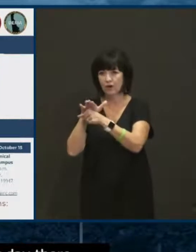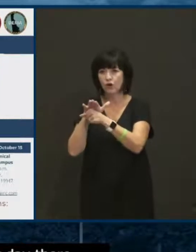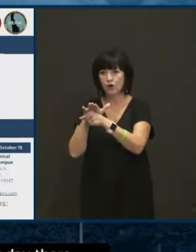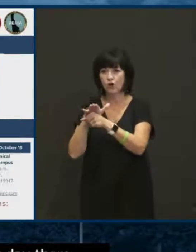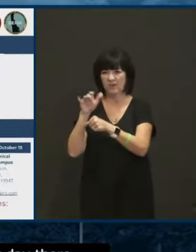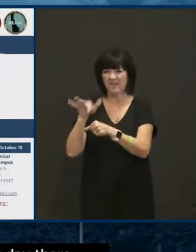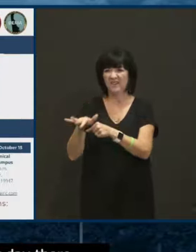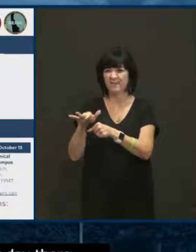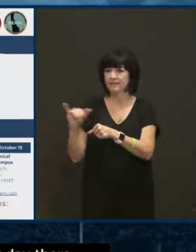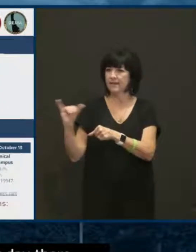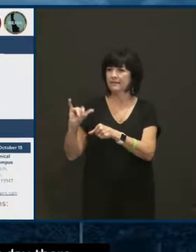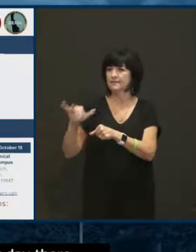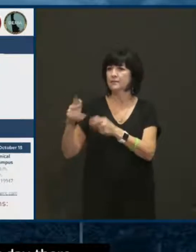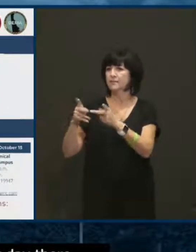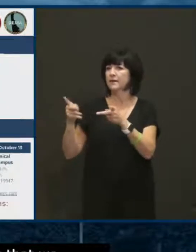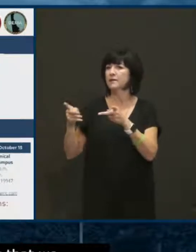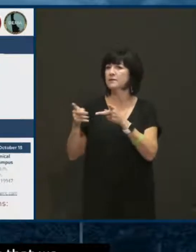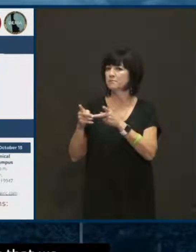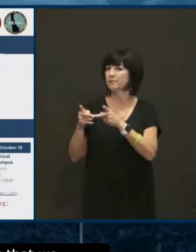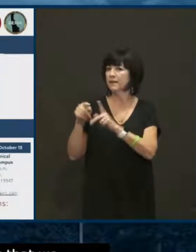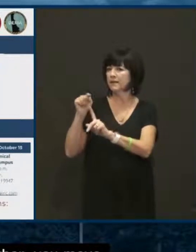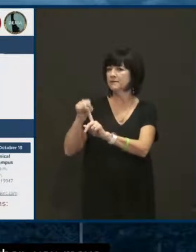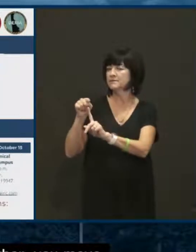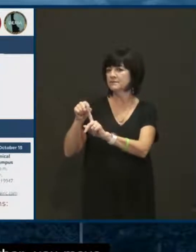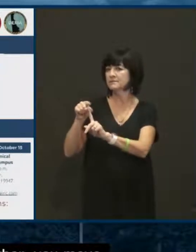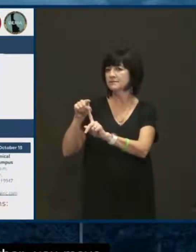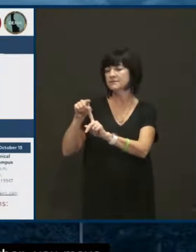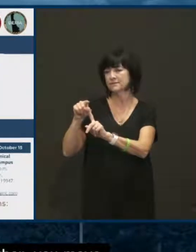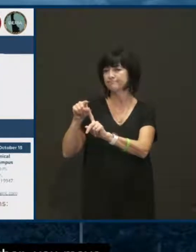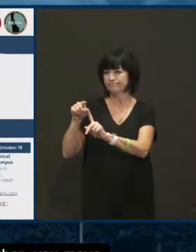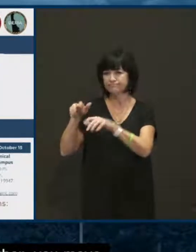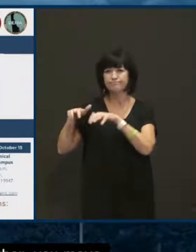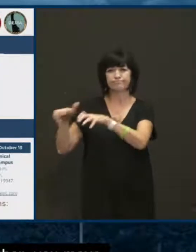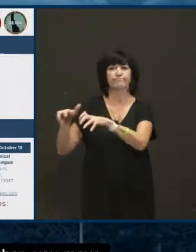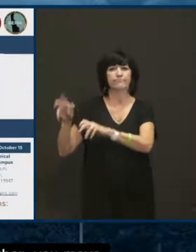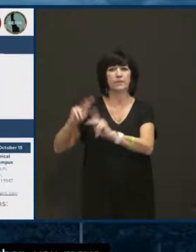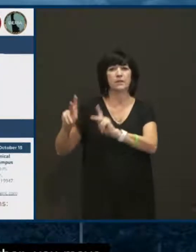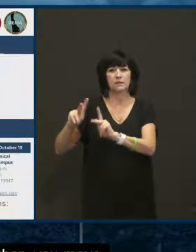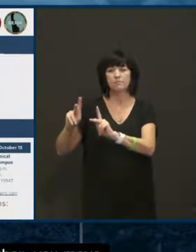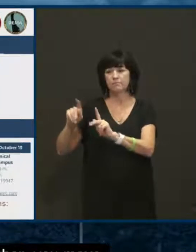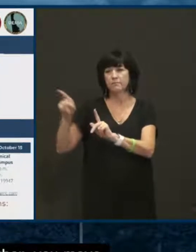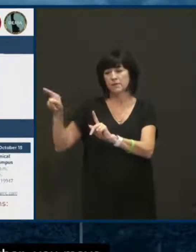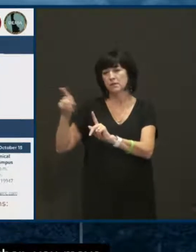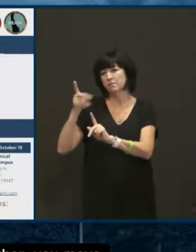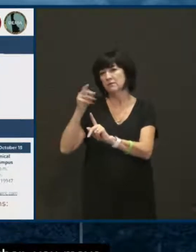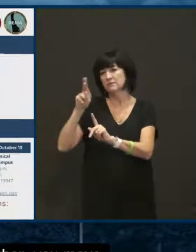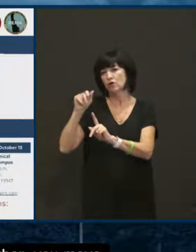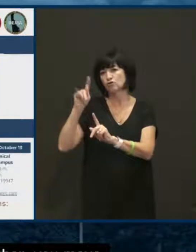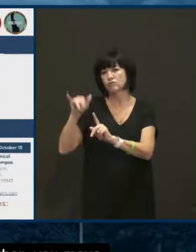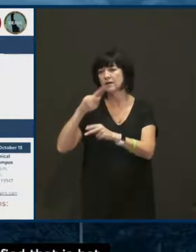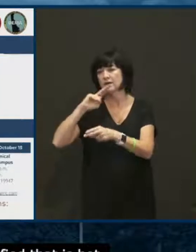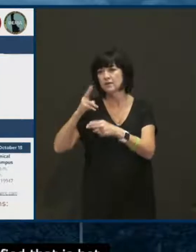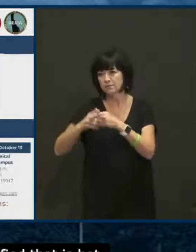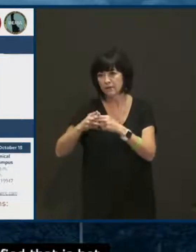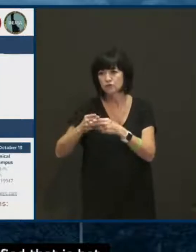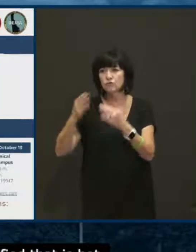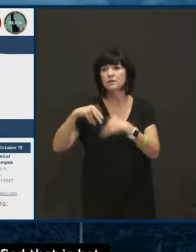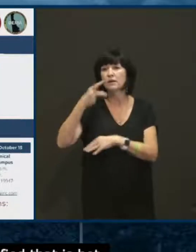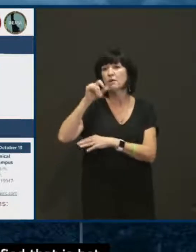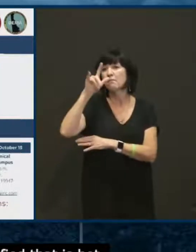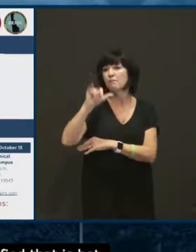Atay identified as being a little bit more of a hotspot. Polytech on Saturday, and then several schools down in Sussex